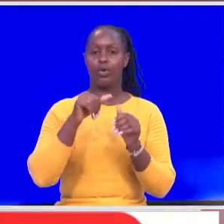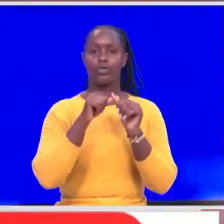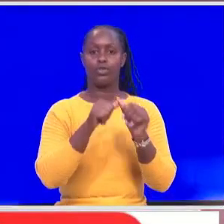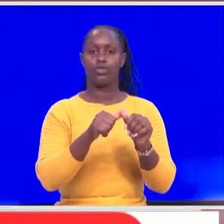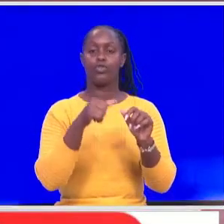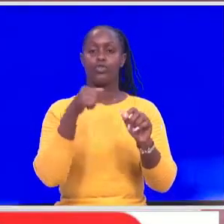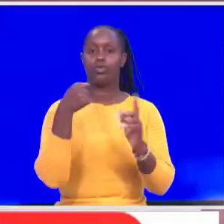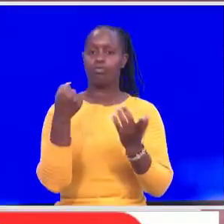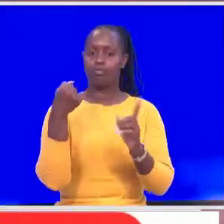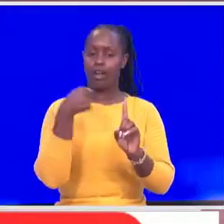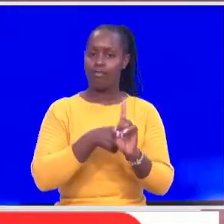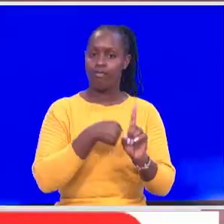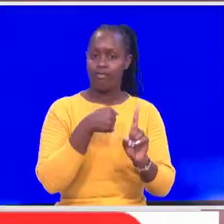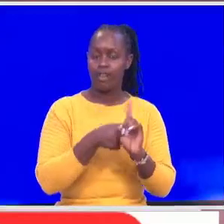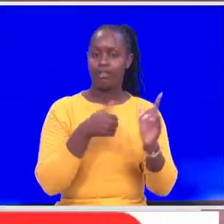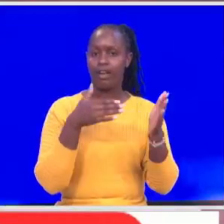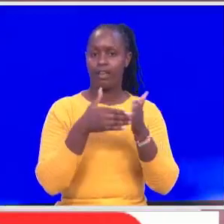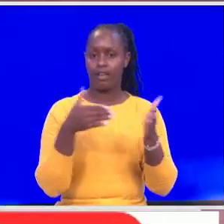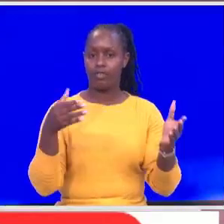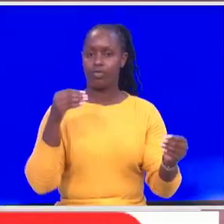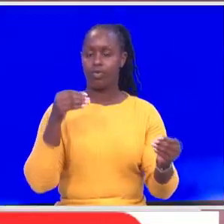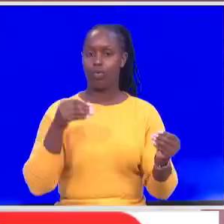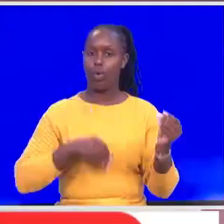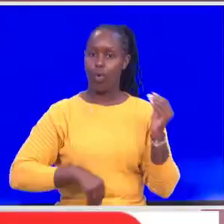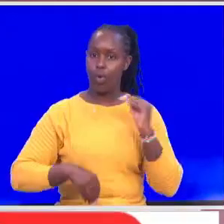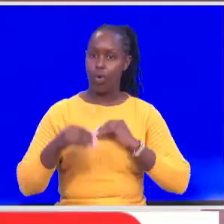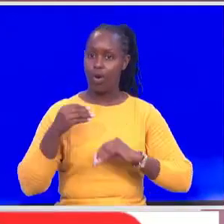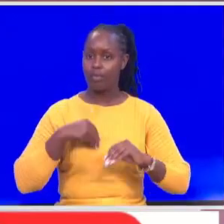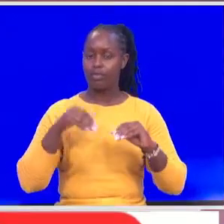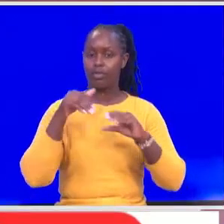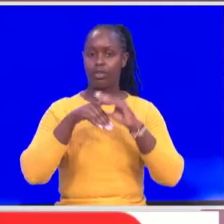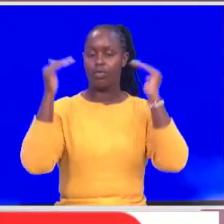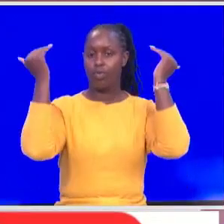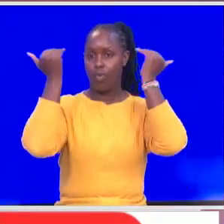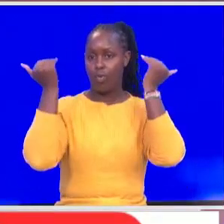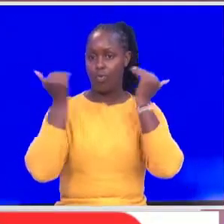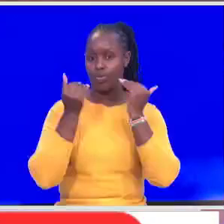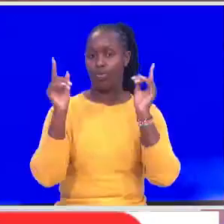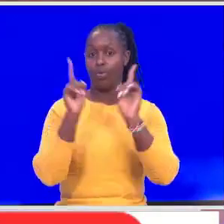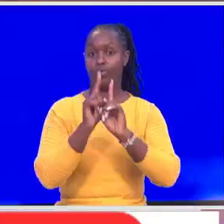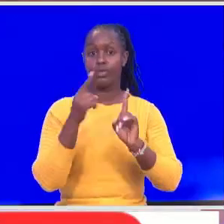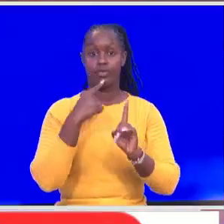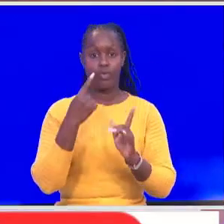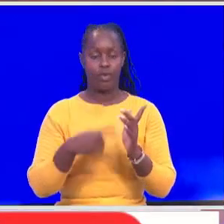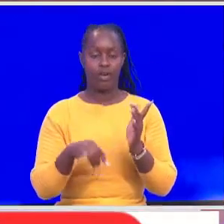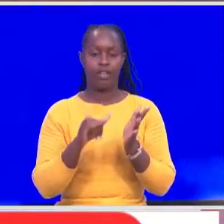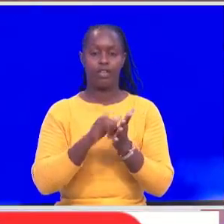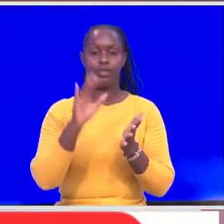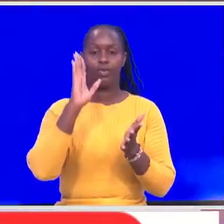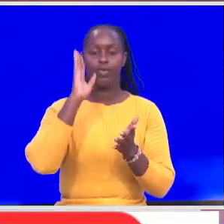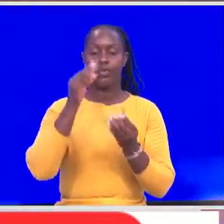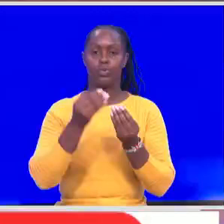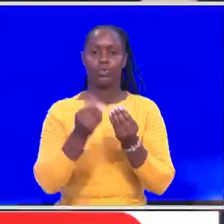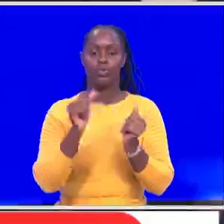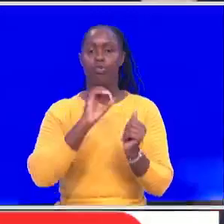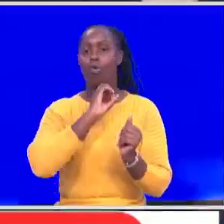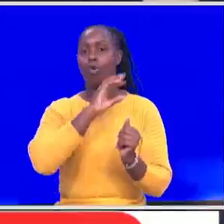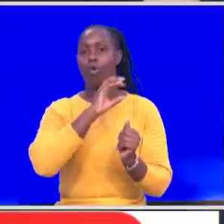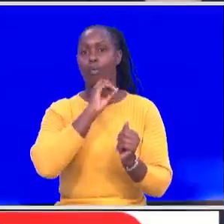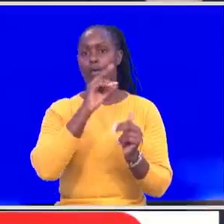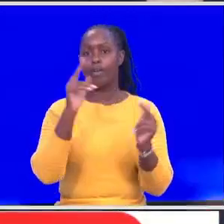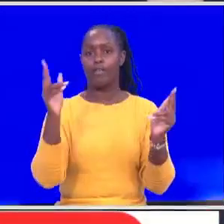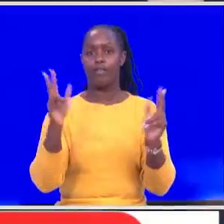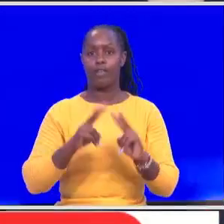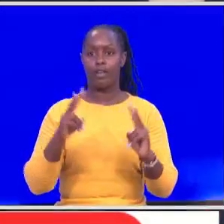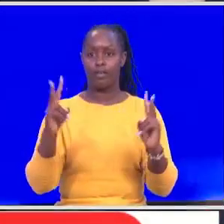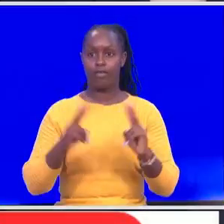ya mahakama na pia imetangaza utayari wake kushughulikia malalamiko haraka iwezekanavyo. It